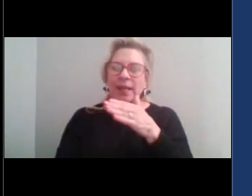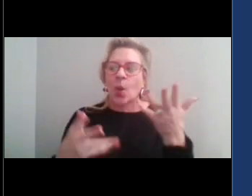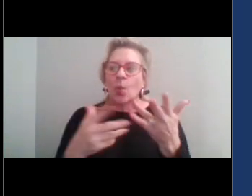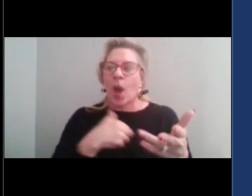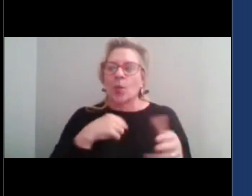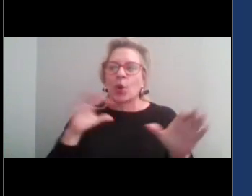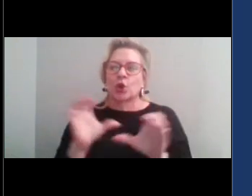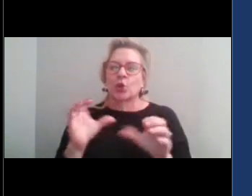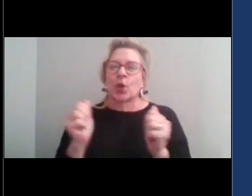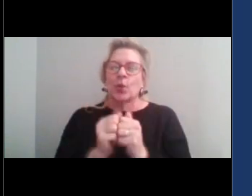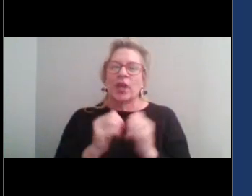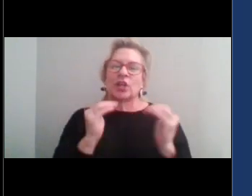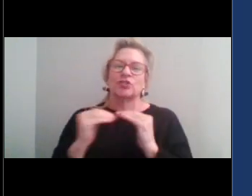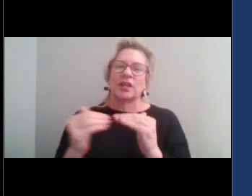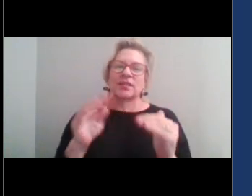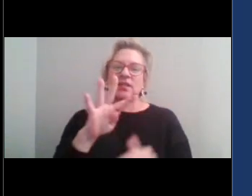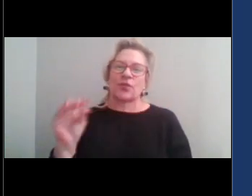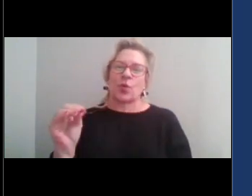40